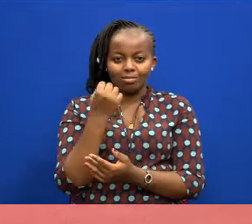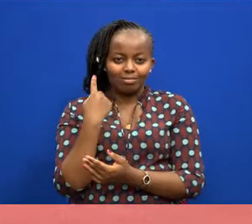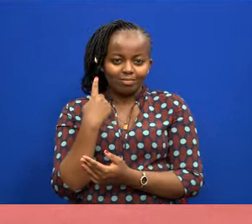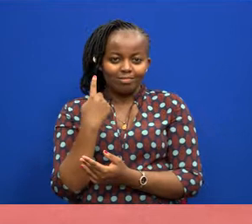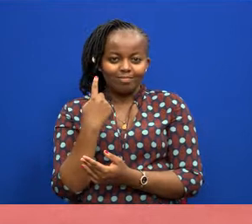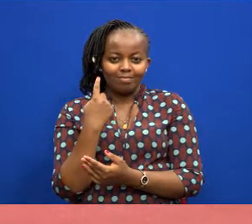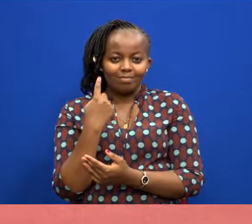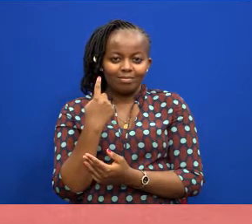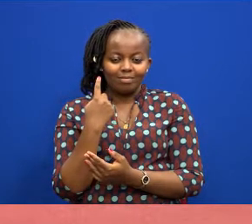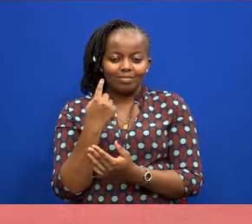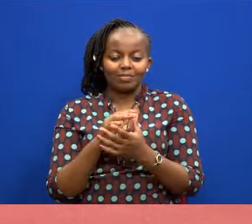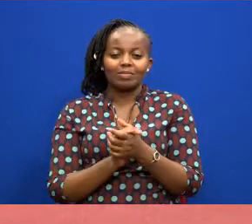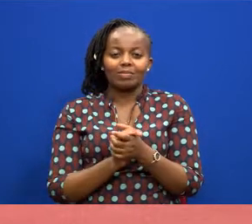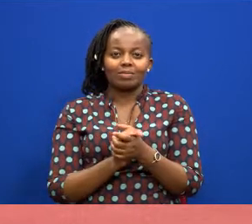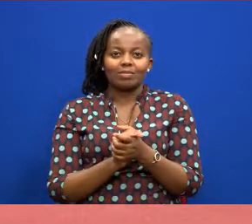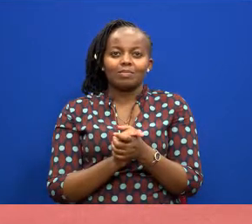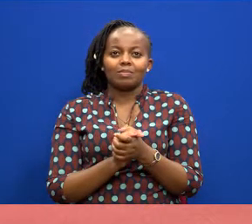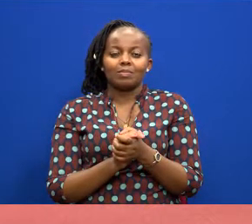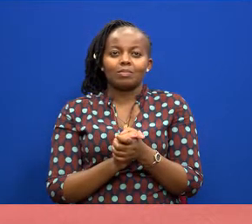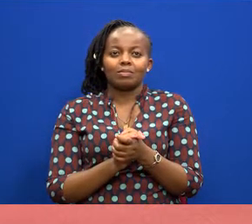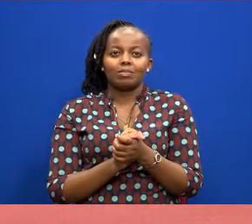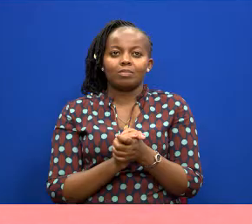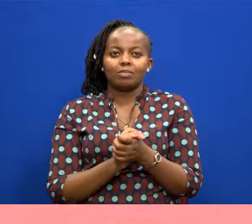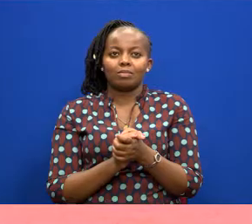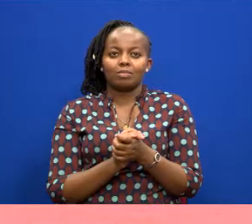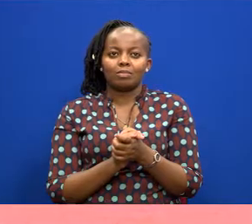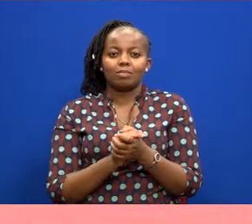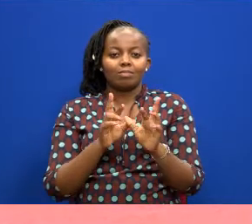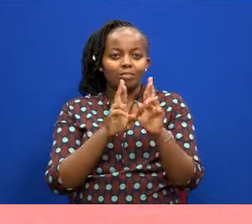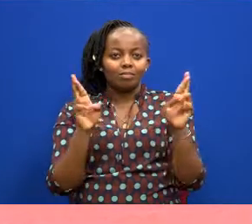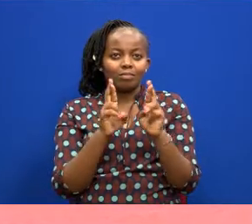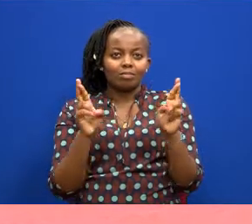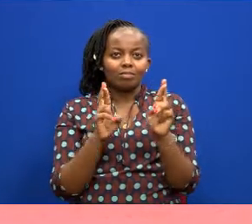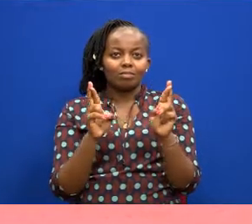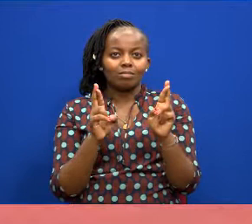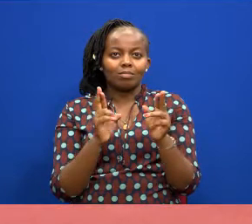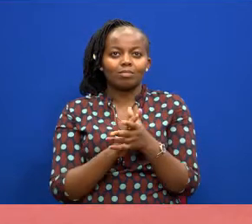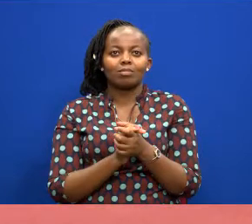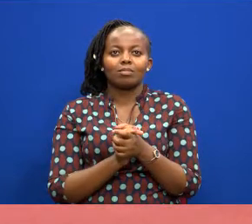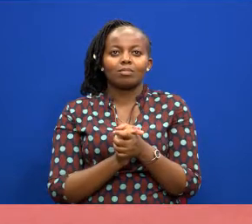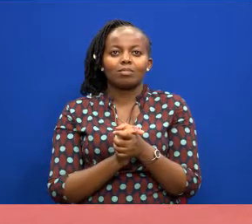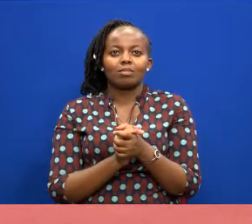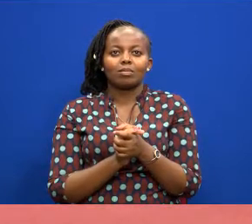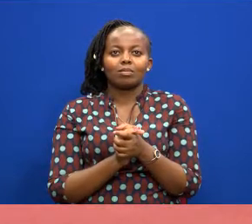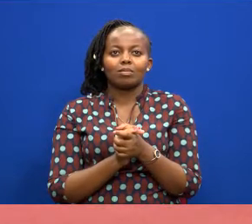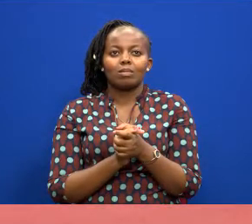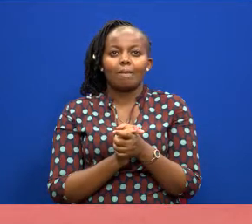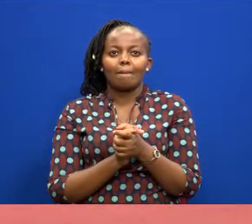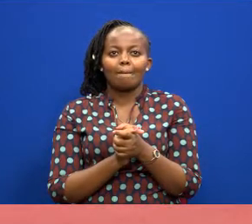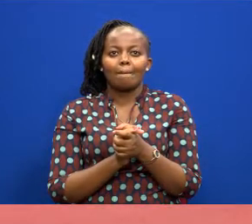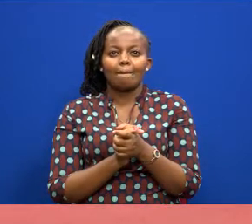Final sprint to the orange cone and back, again walking briskly. Ready, guys? Yes, sir. Let's go!